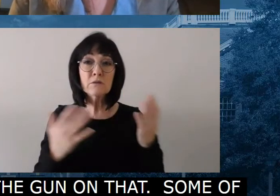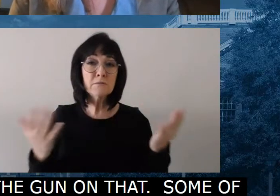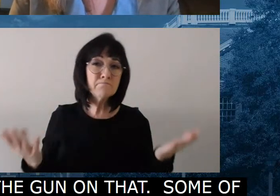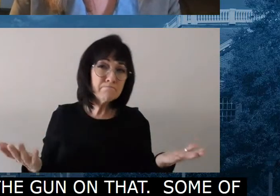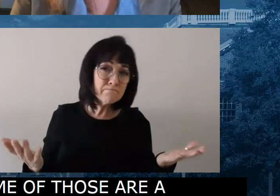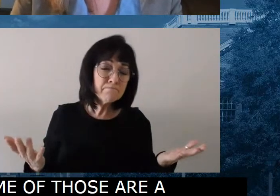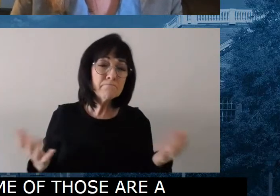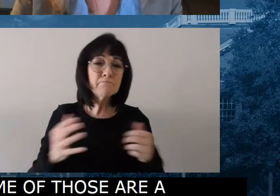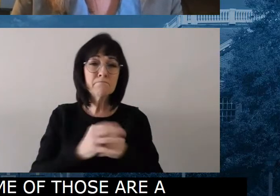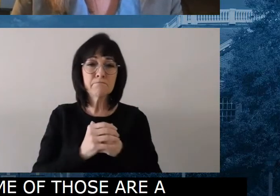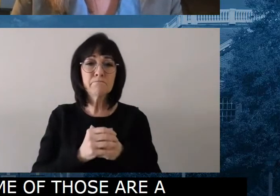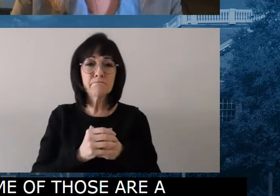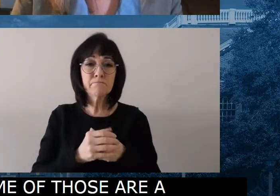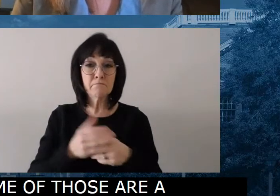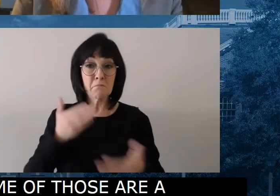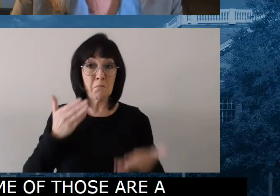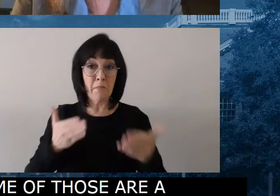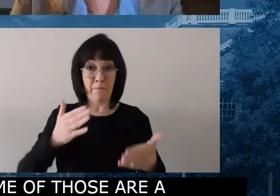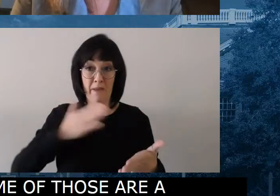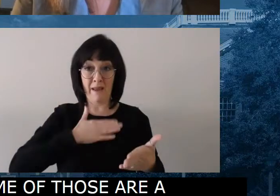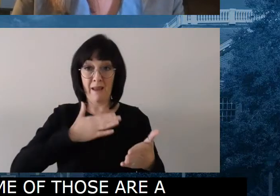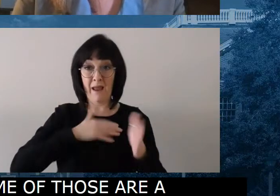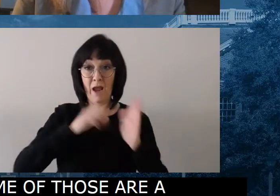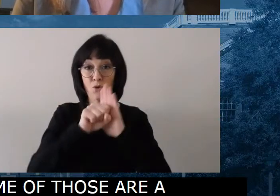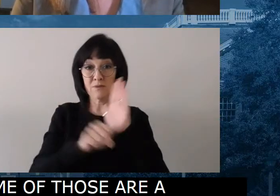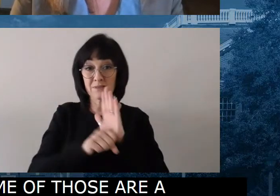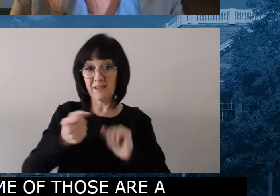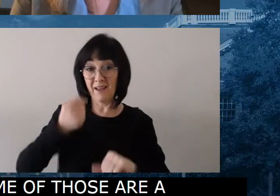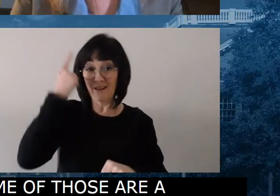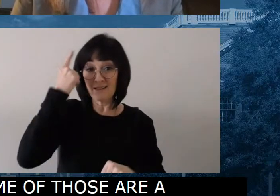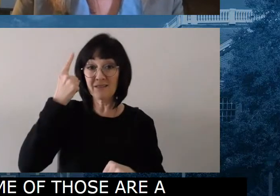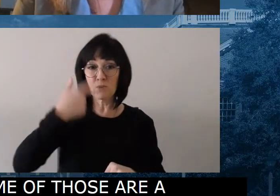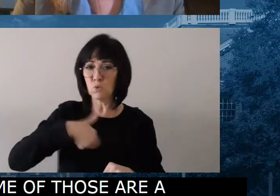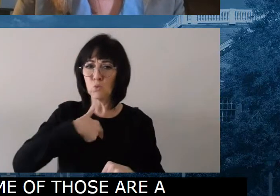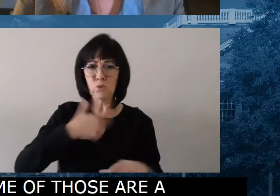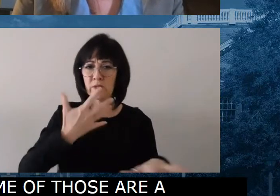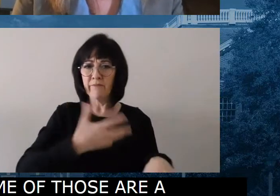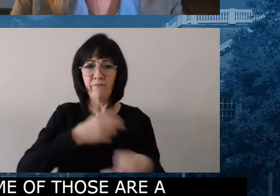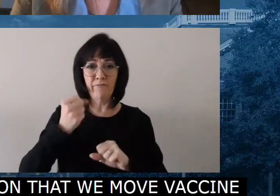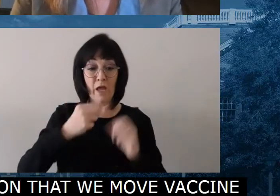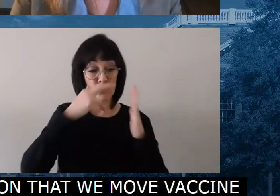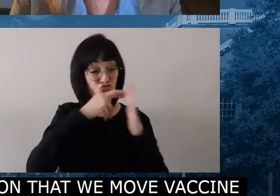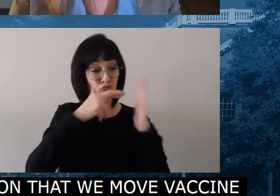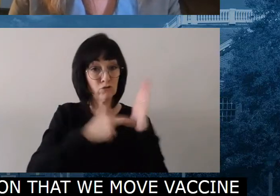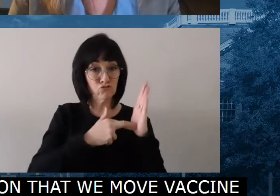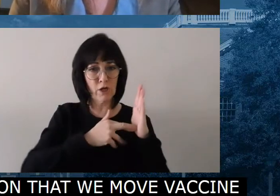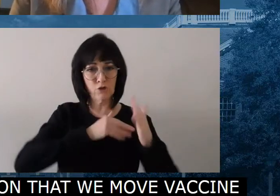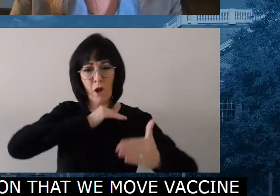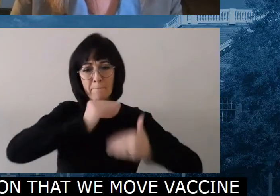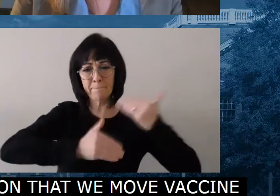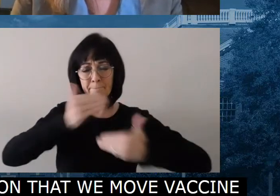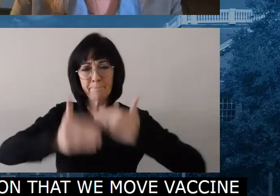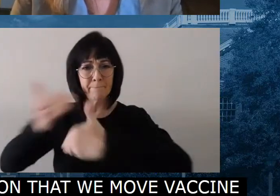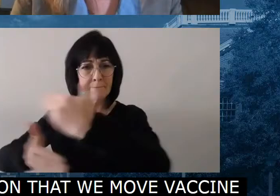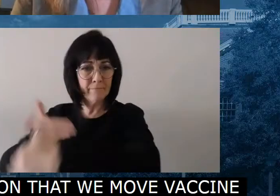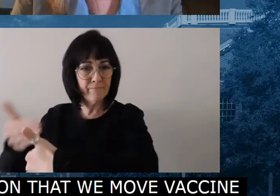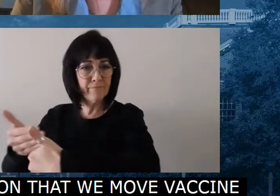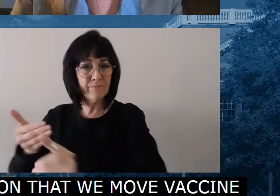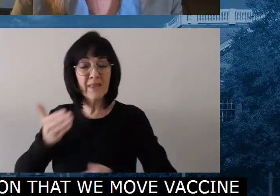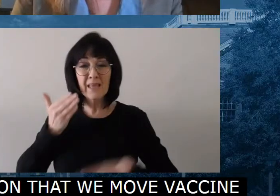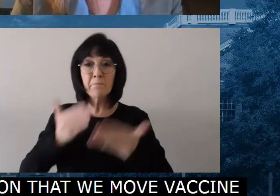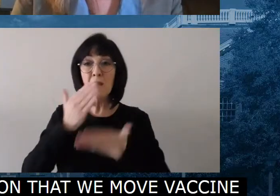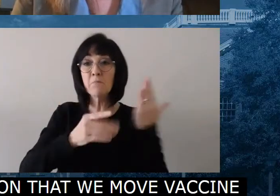vaccine the fastest through the registration process. If that registration process is an impediment for